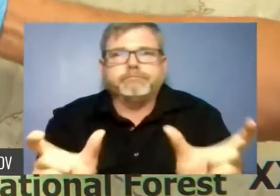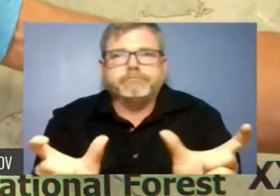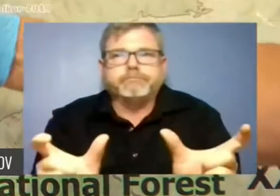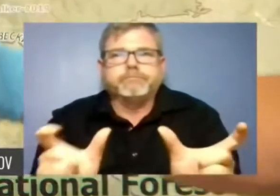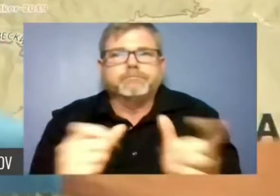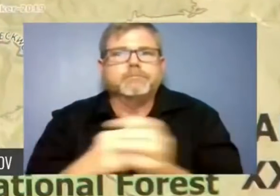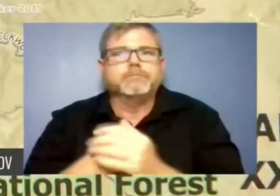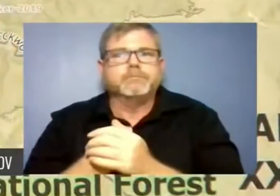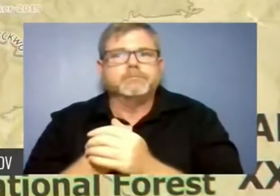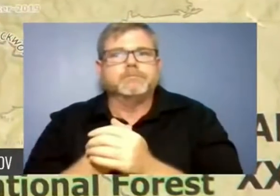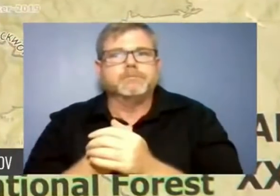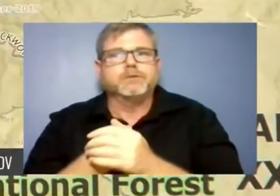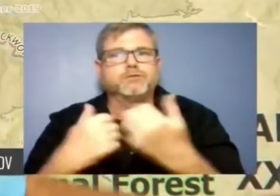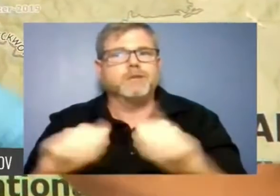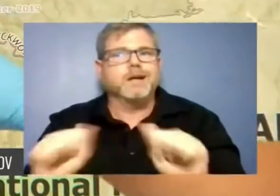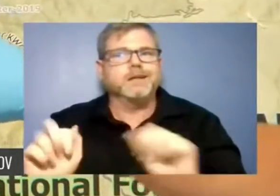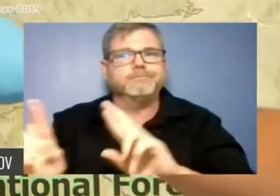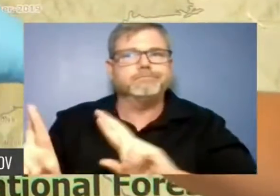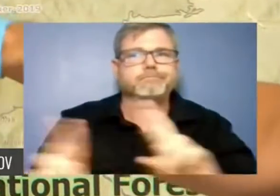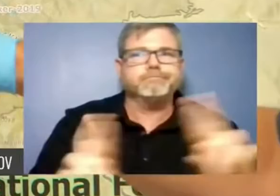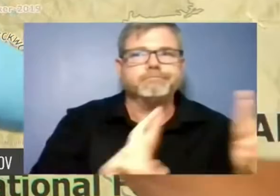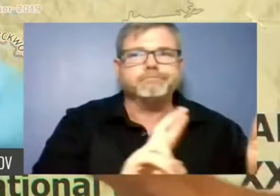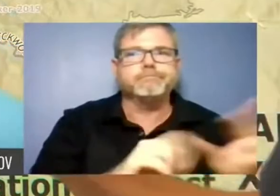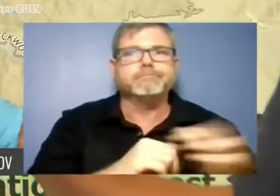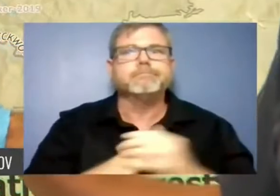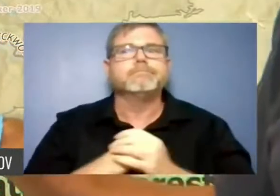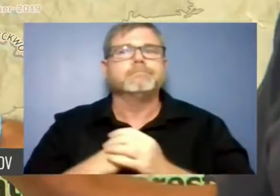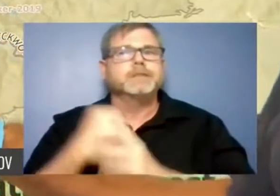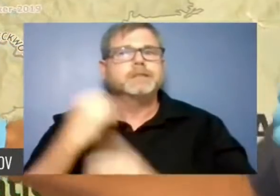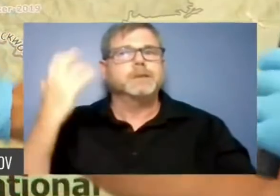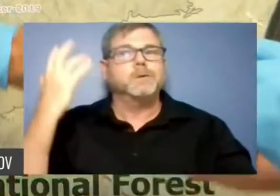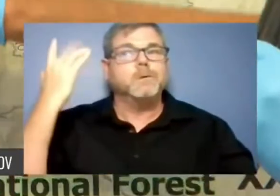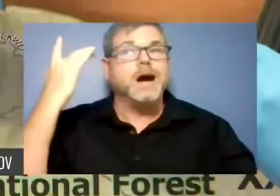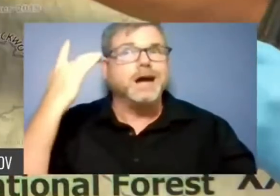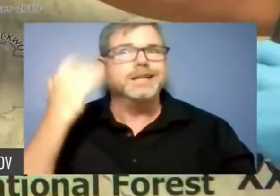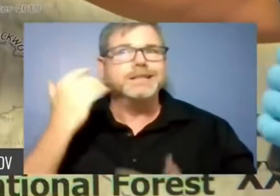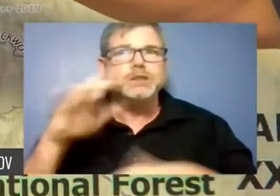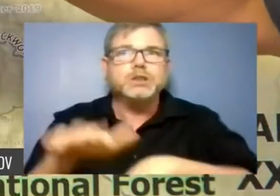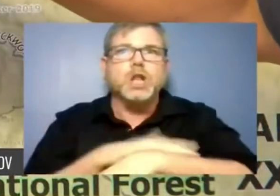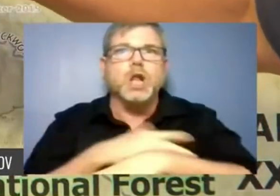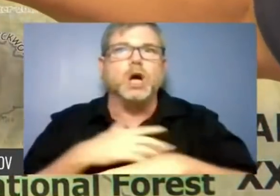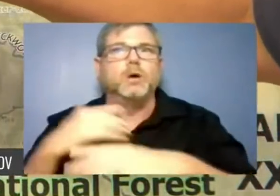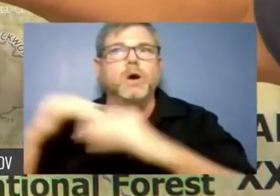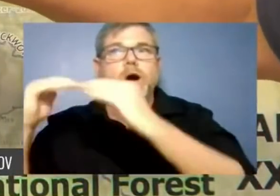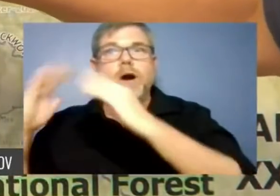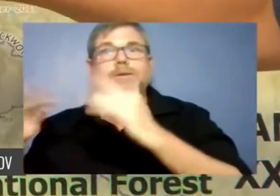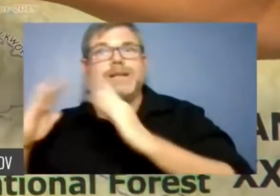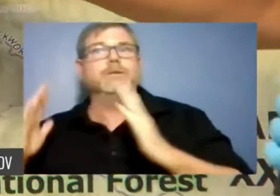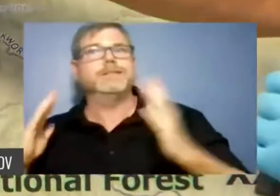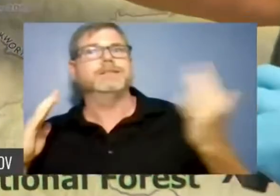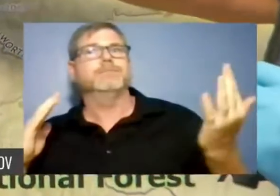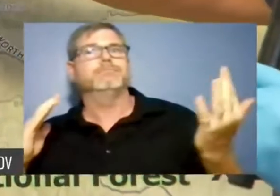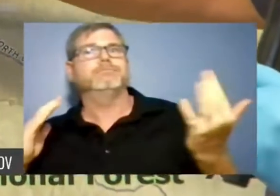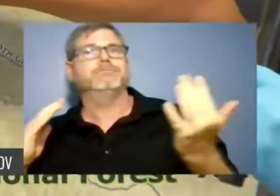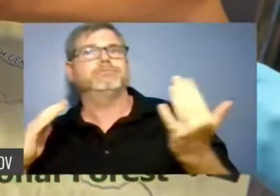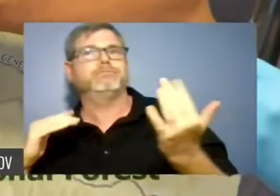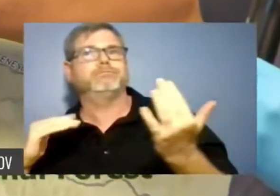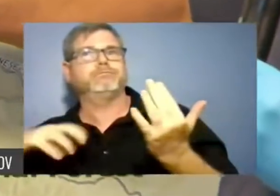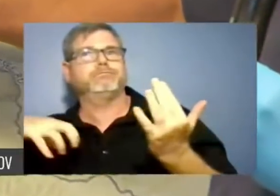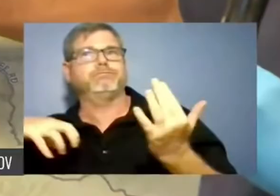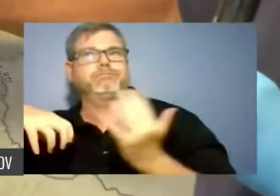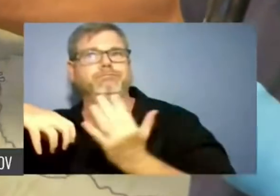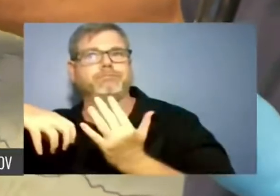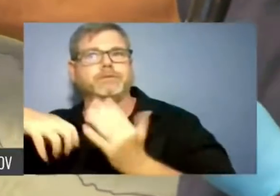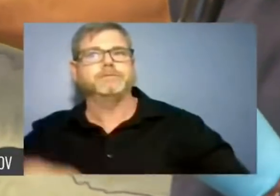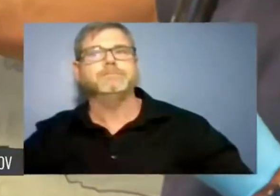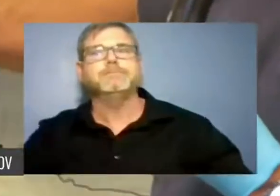as it slowly backs down the hill. Our strategy for in here is to do just that, is to let it be patient, be disciplined, let it come down the